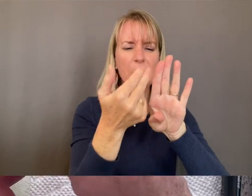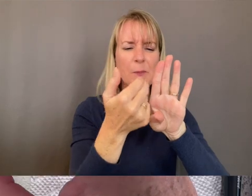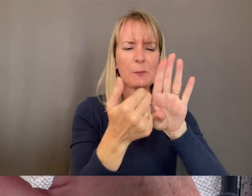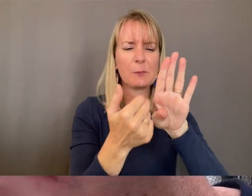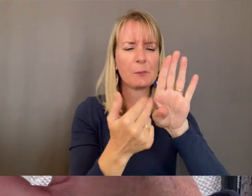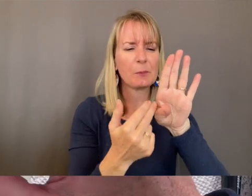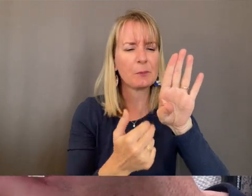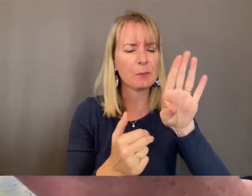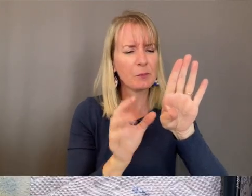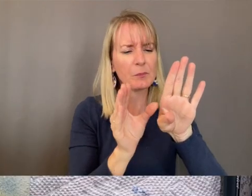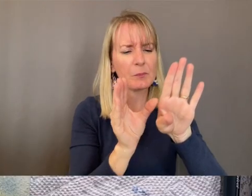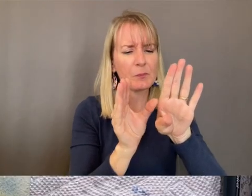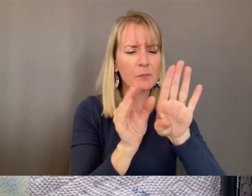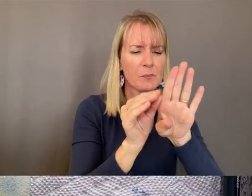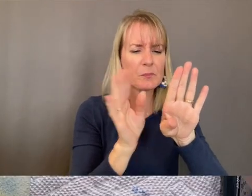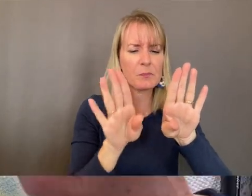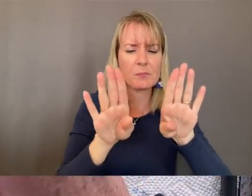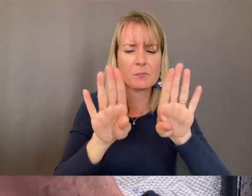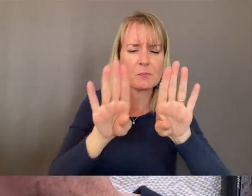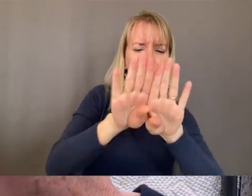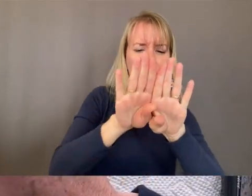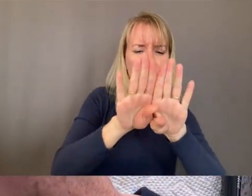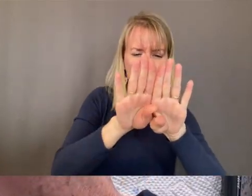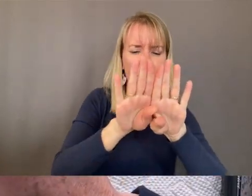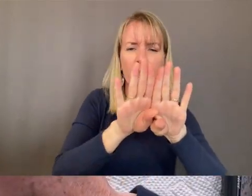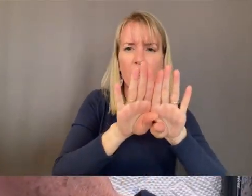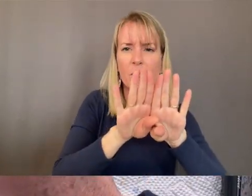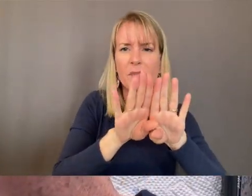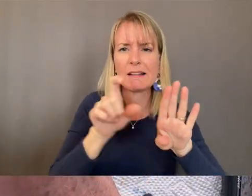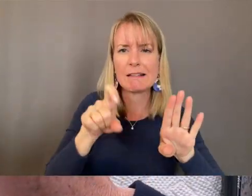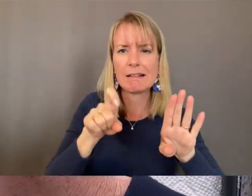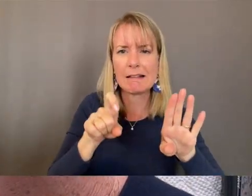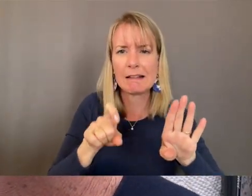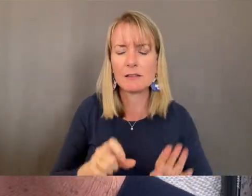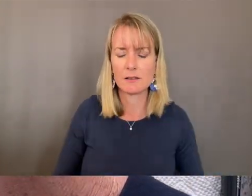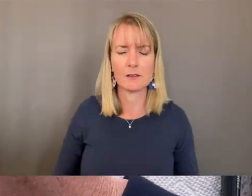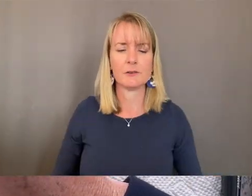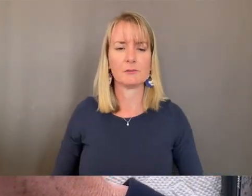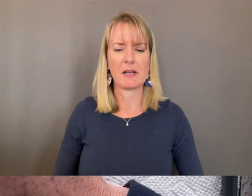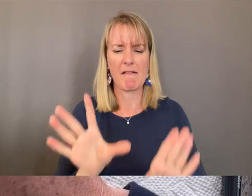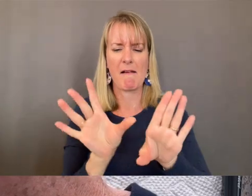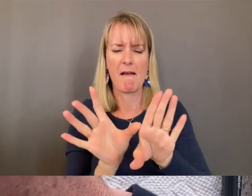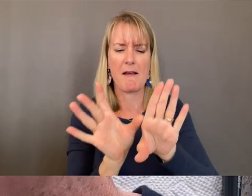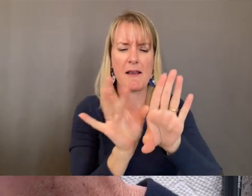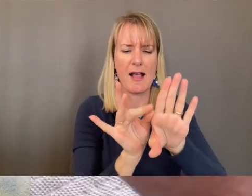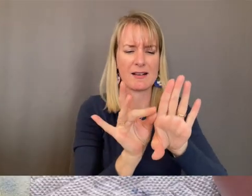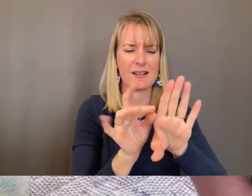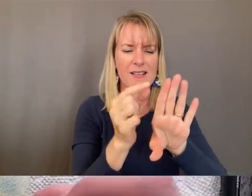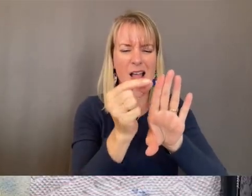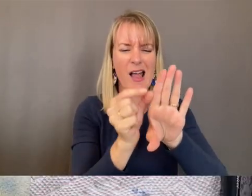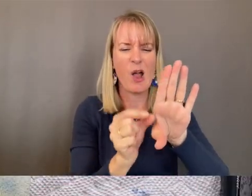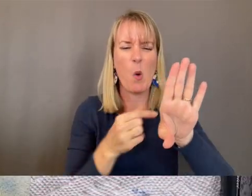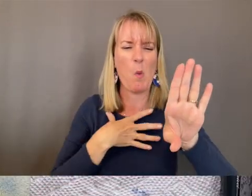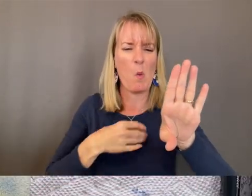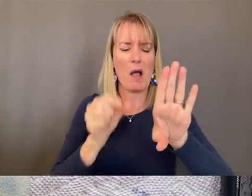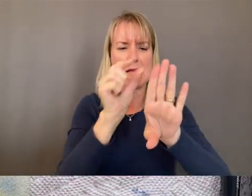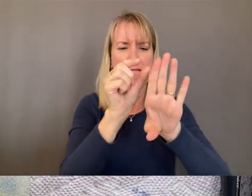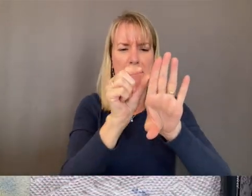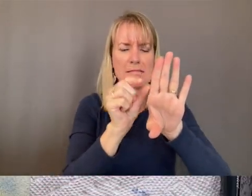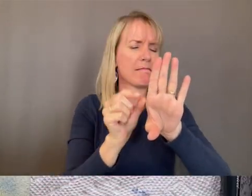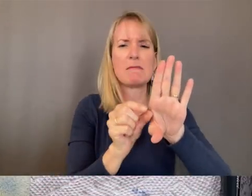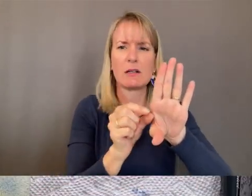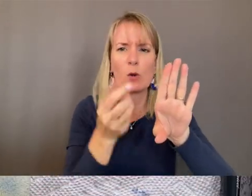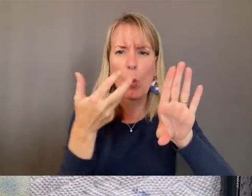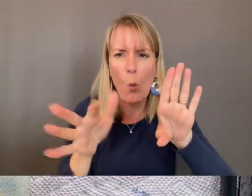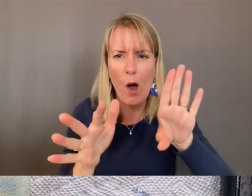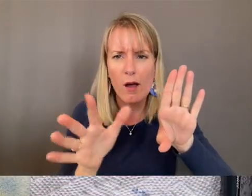brush, I can go in and I can move the paint around more delicately and connect the two so that there's no white gap in